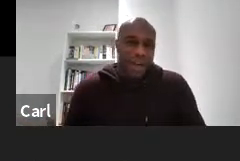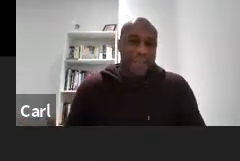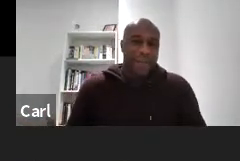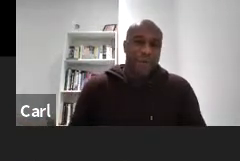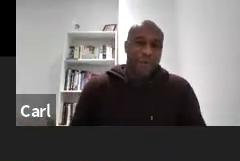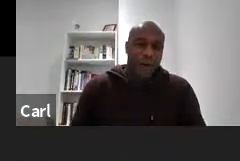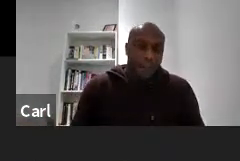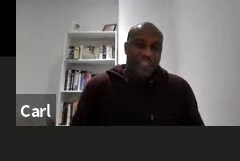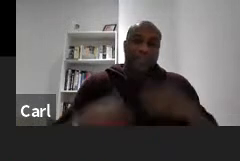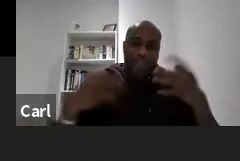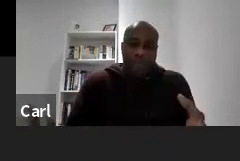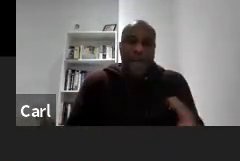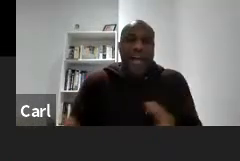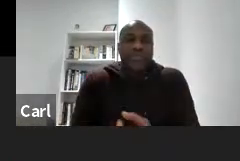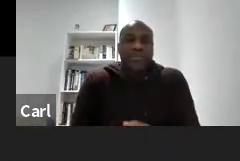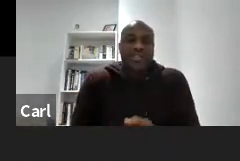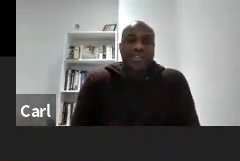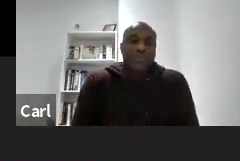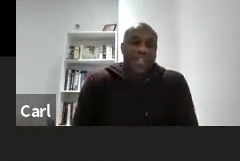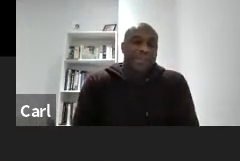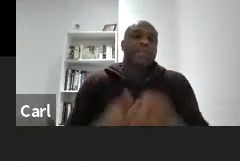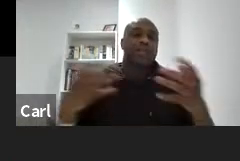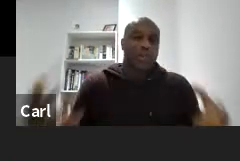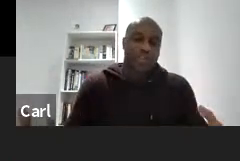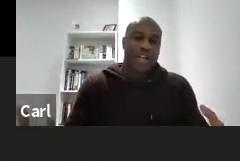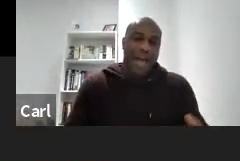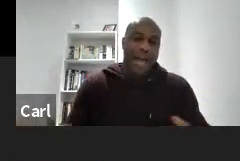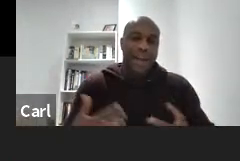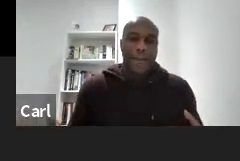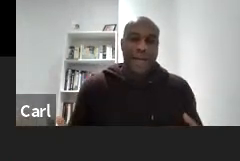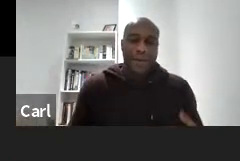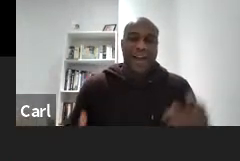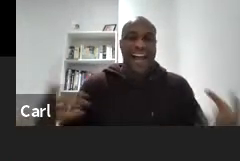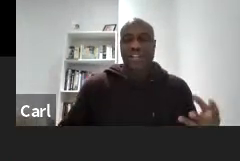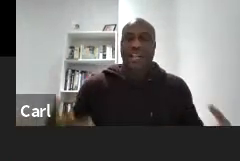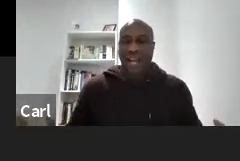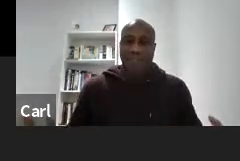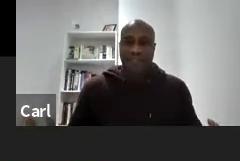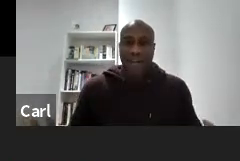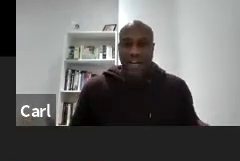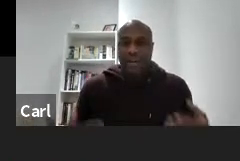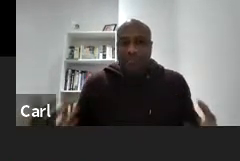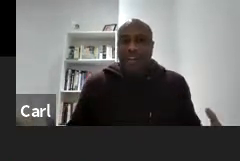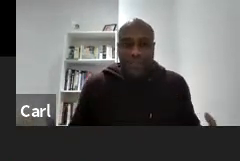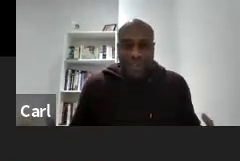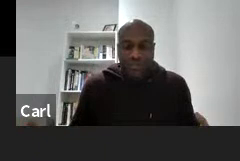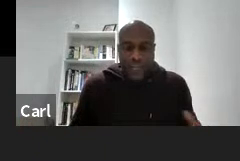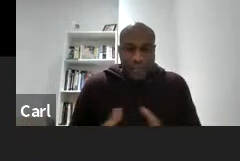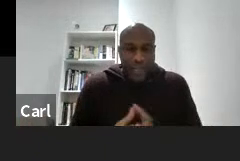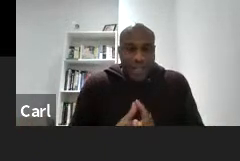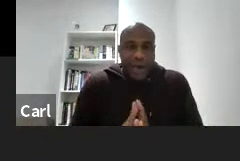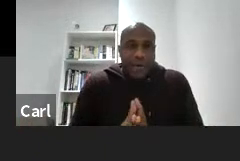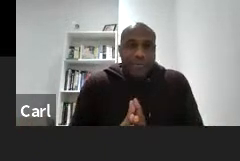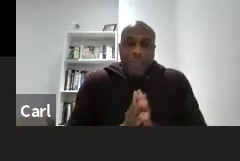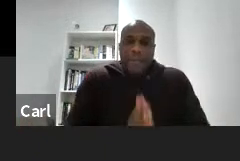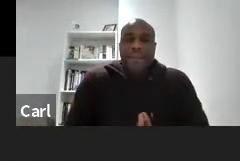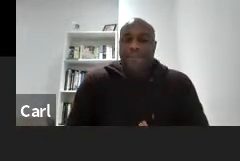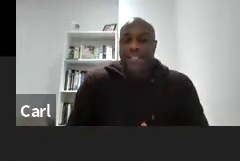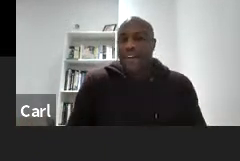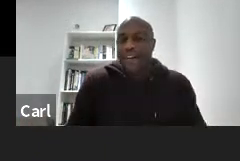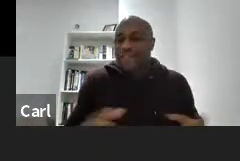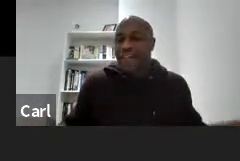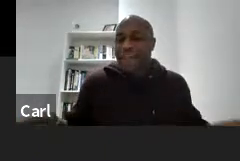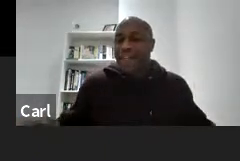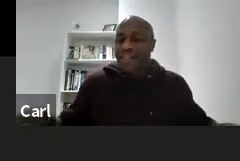tangible, a bit more demonstrable, and also something which can be launched and help people actually have another revenue stream. Now, from